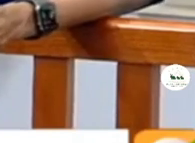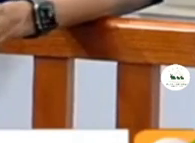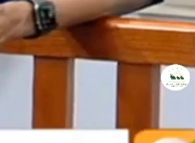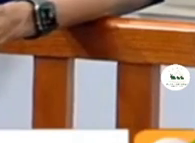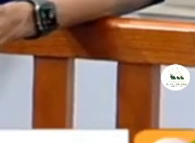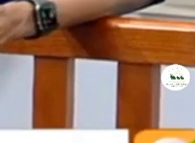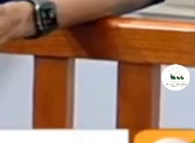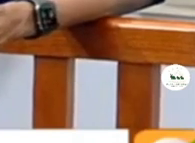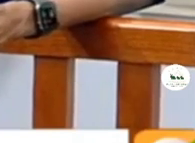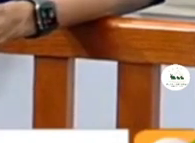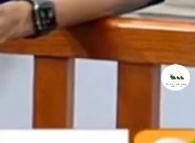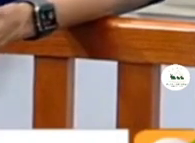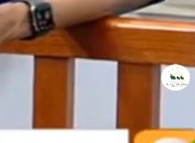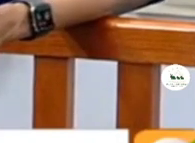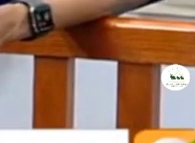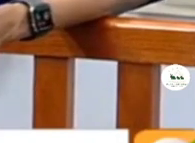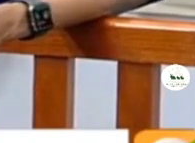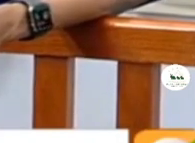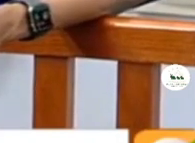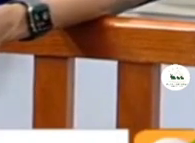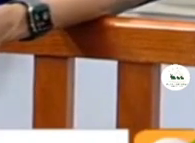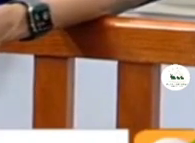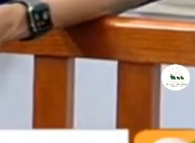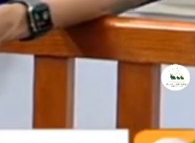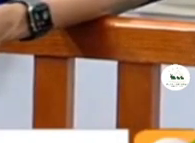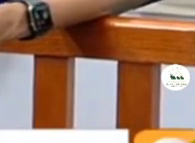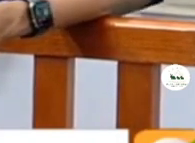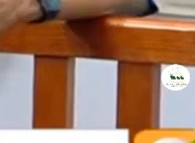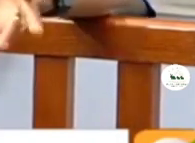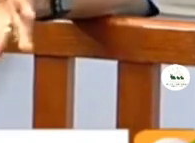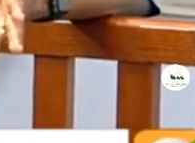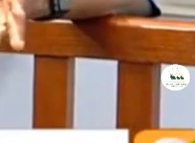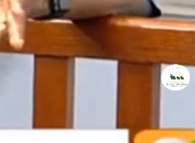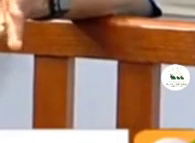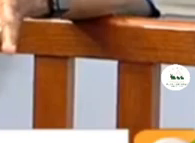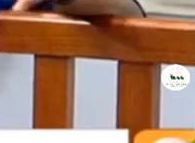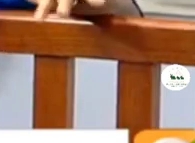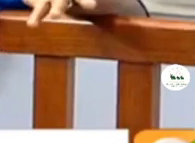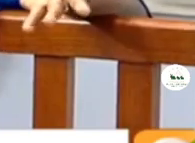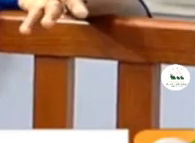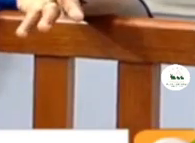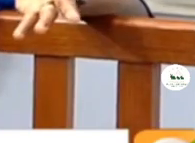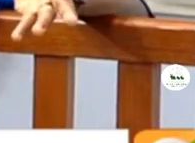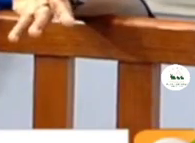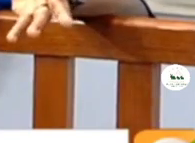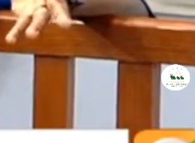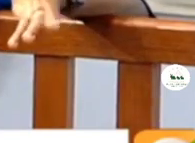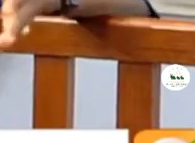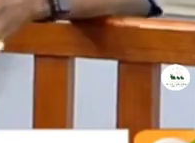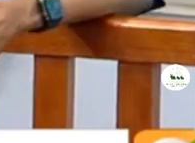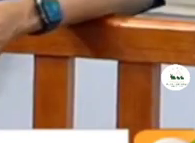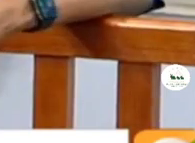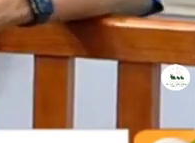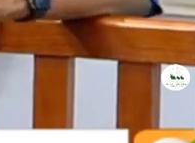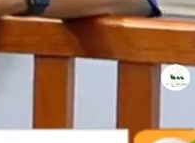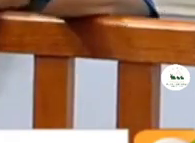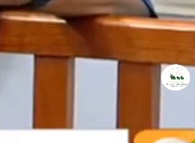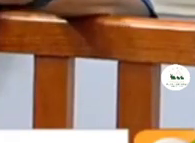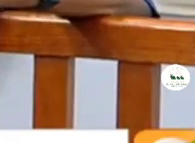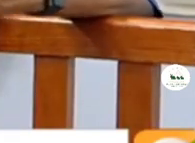training with labor. We are training people whom we don't know what we want to do with.